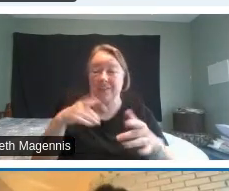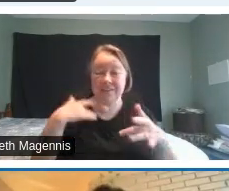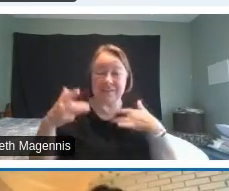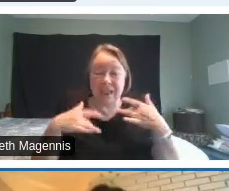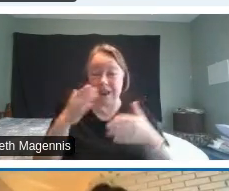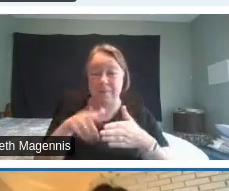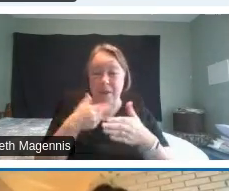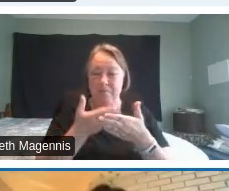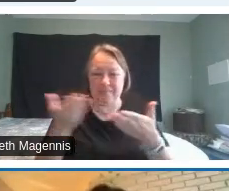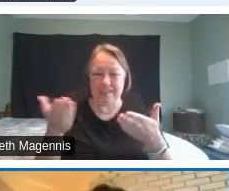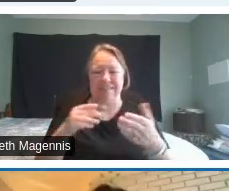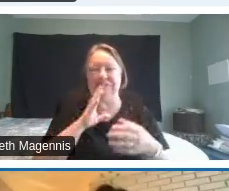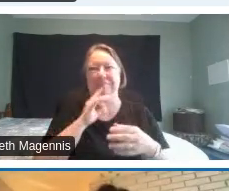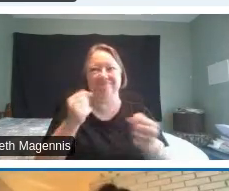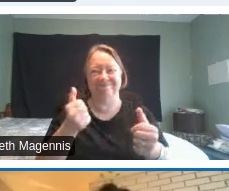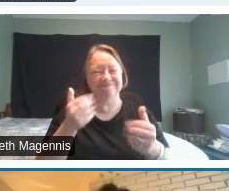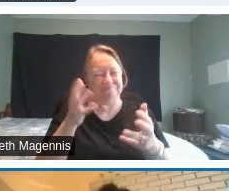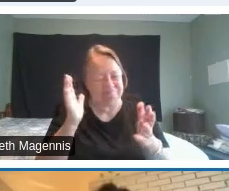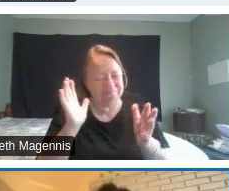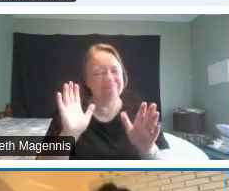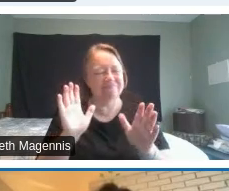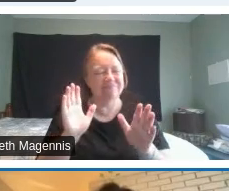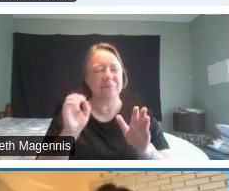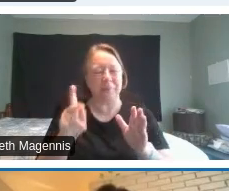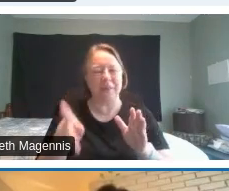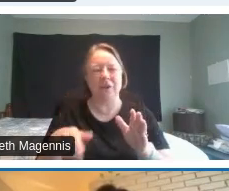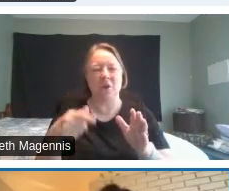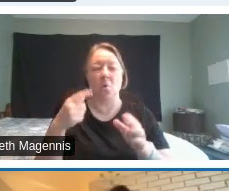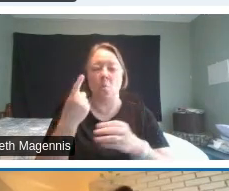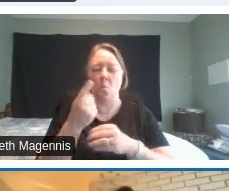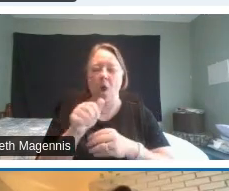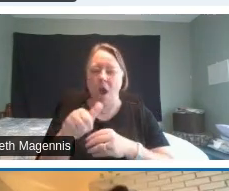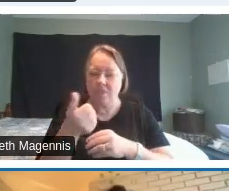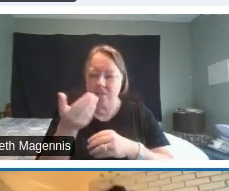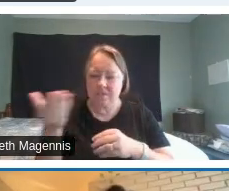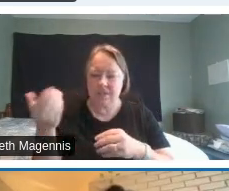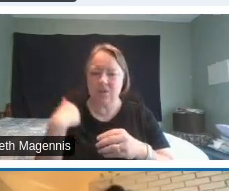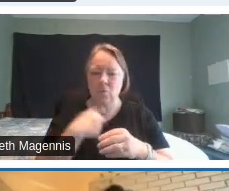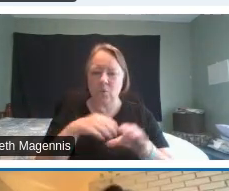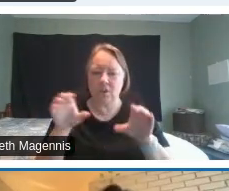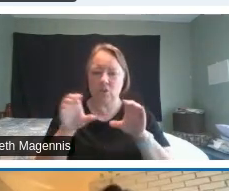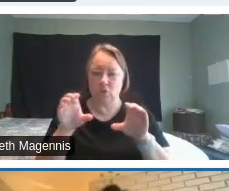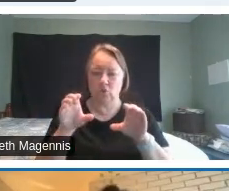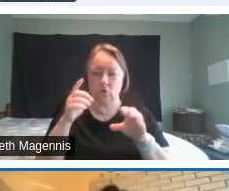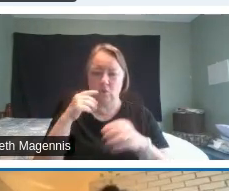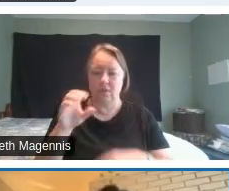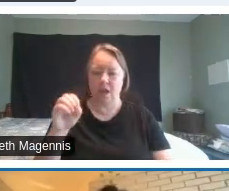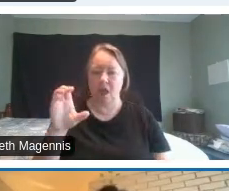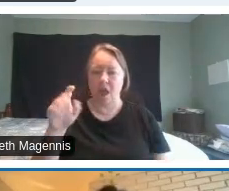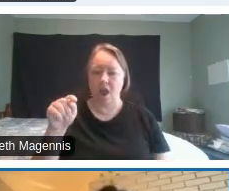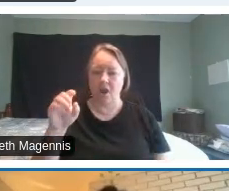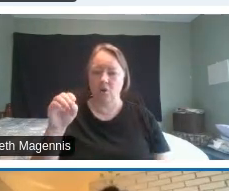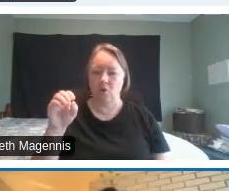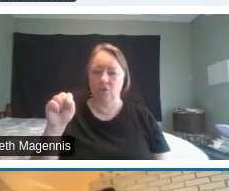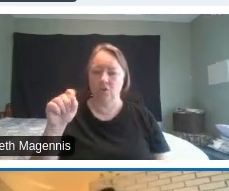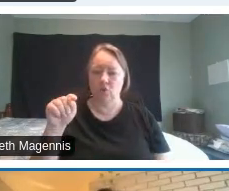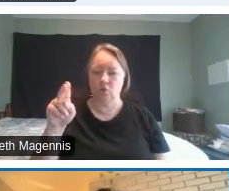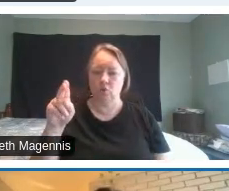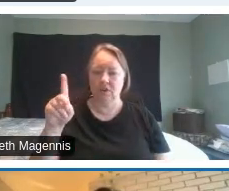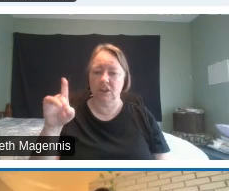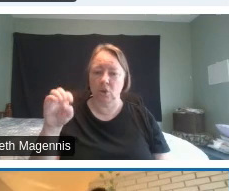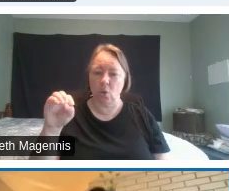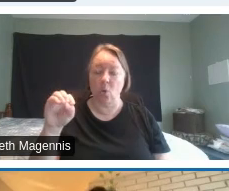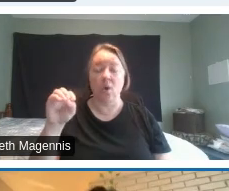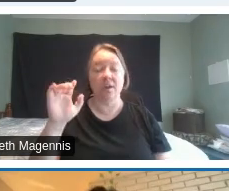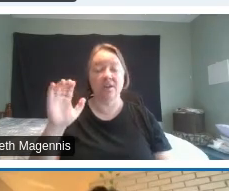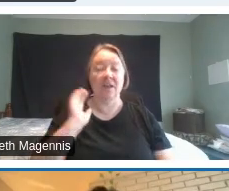things. Okay, so one other thing that we can do with OctoStudio is bring our world